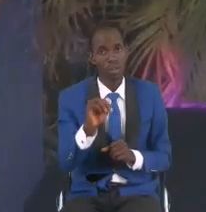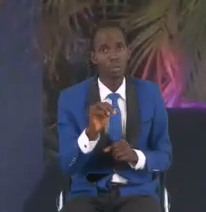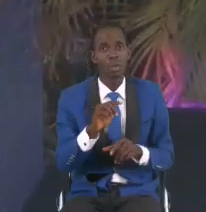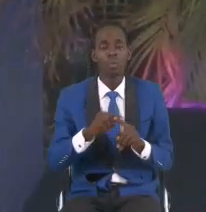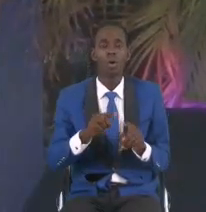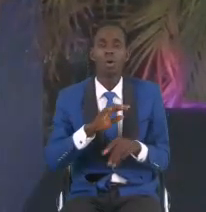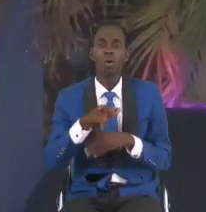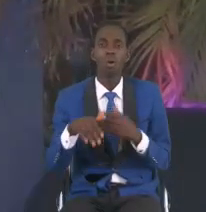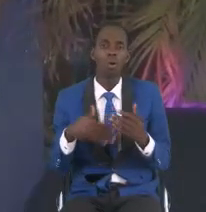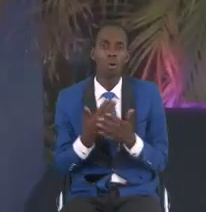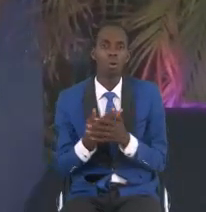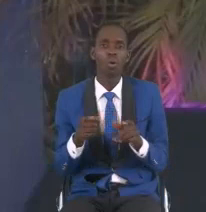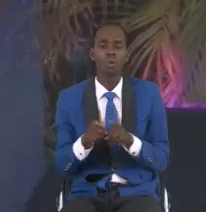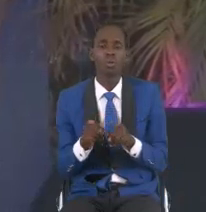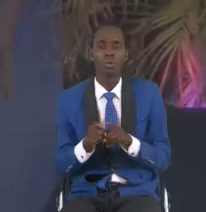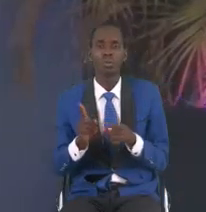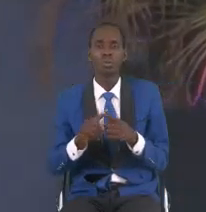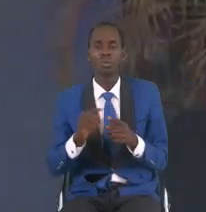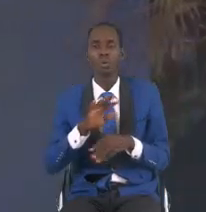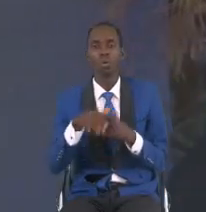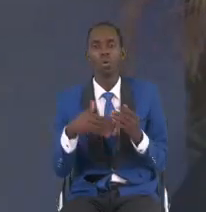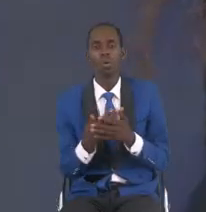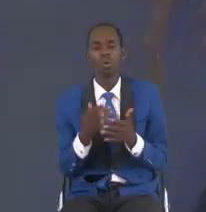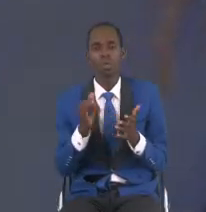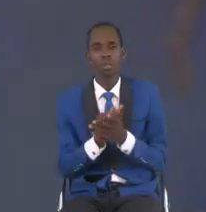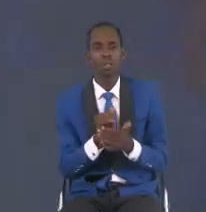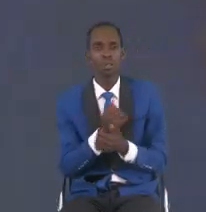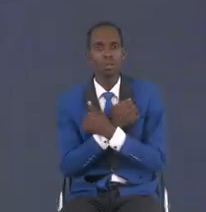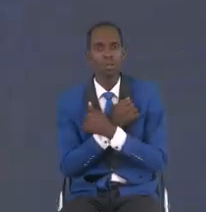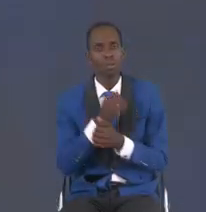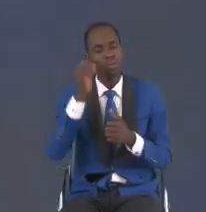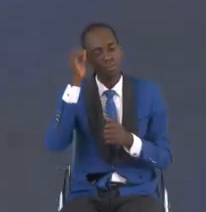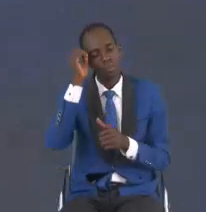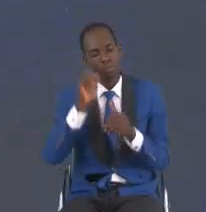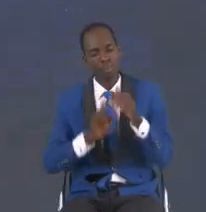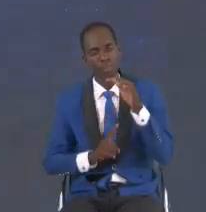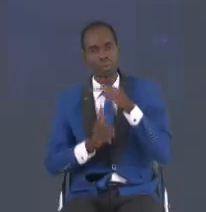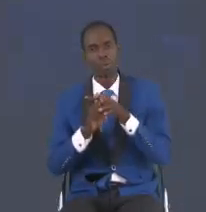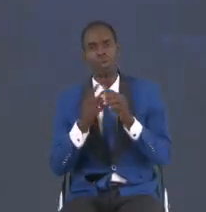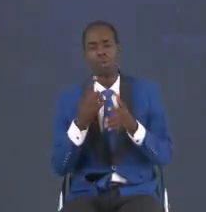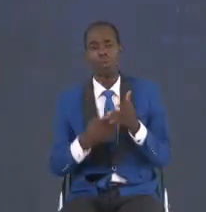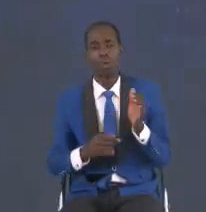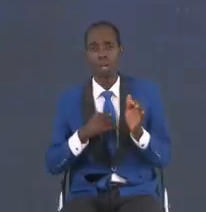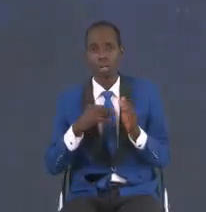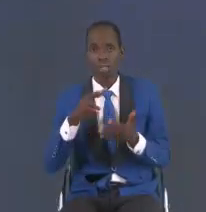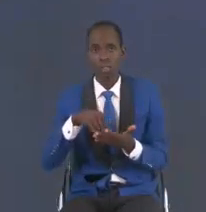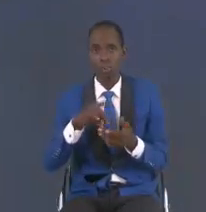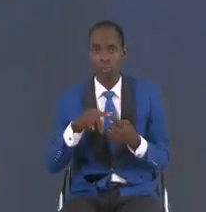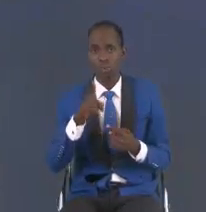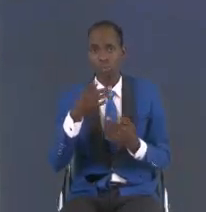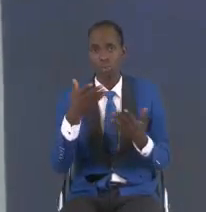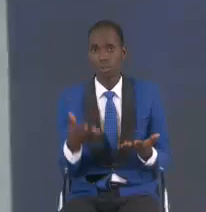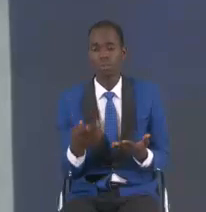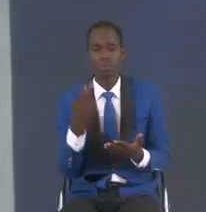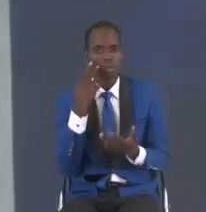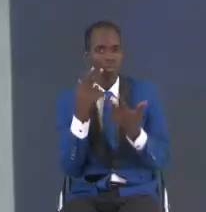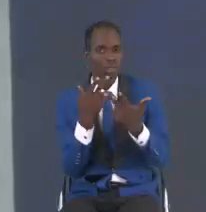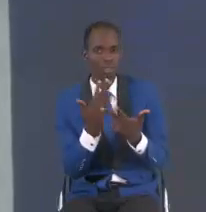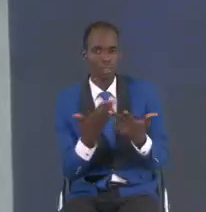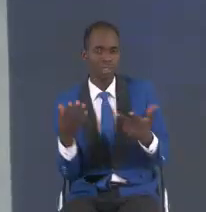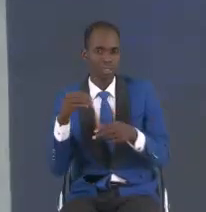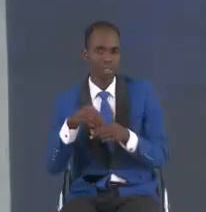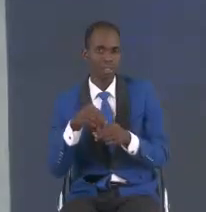them that love is appearing. What I've read to you there, there are three things. I've read them already. Number one,